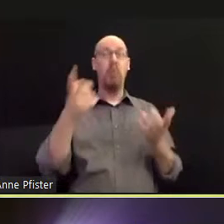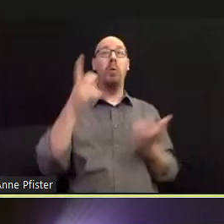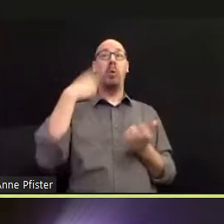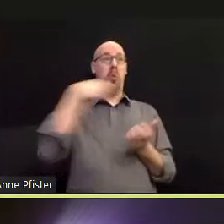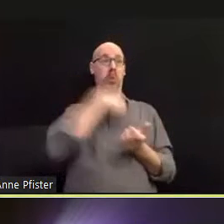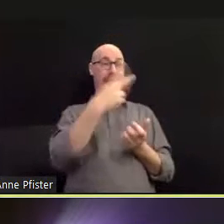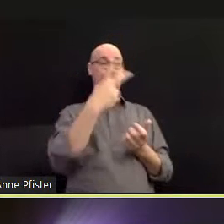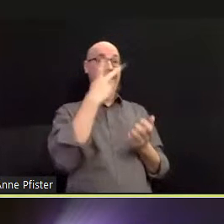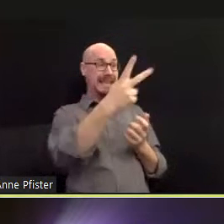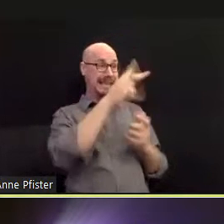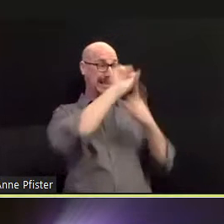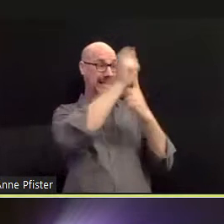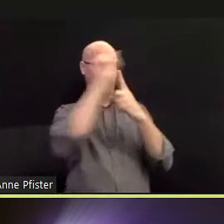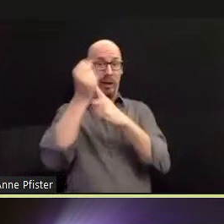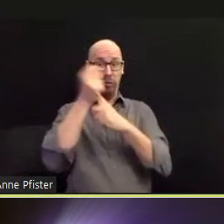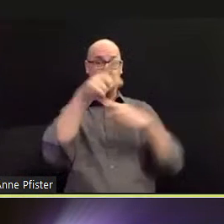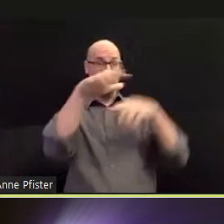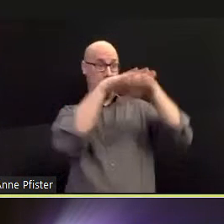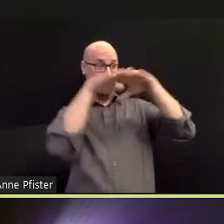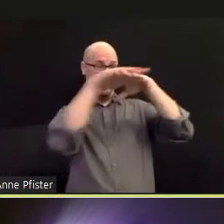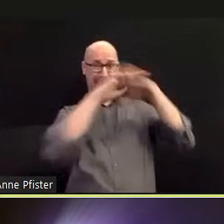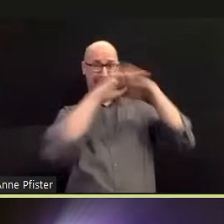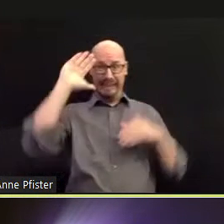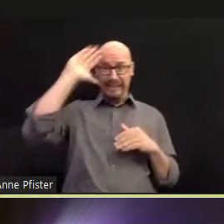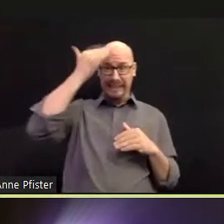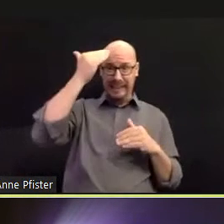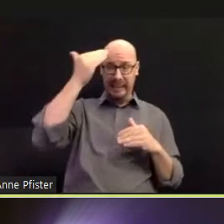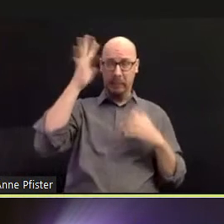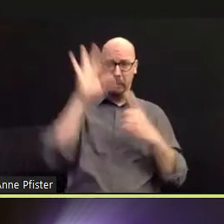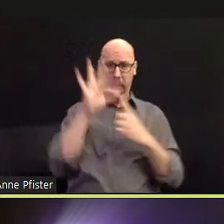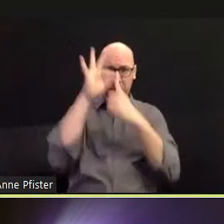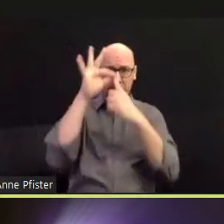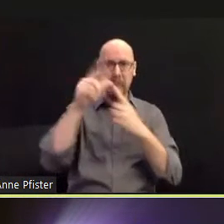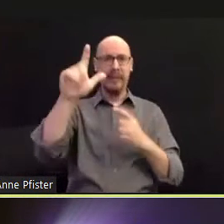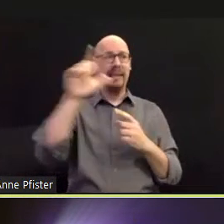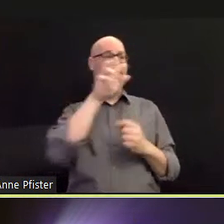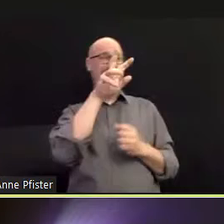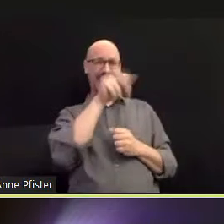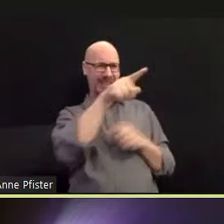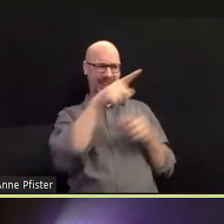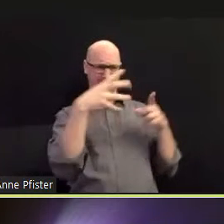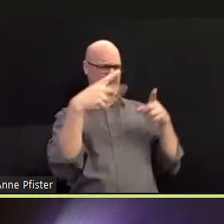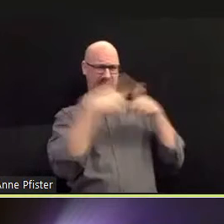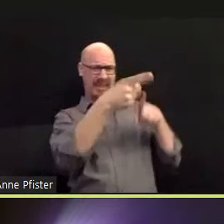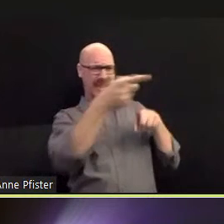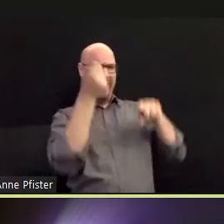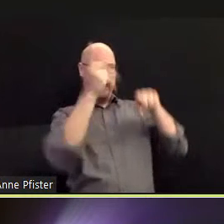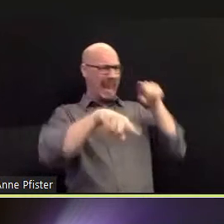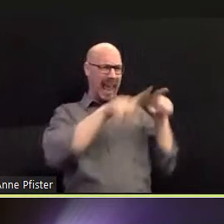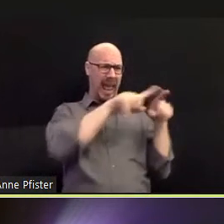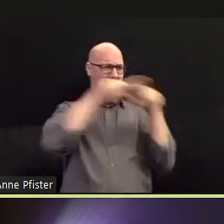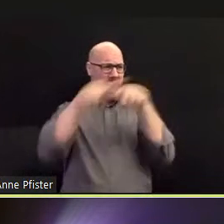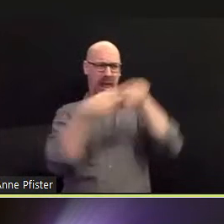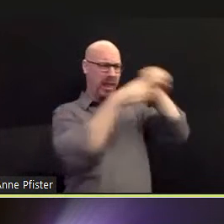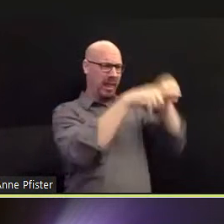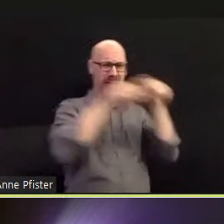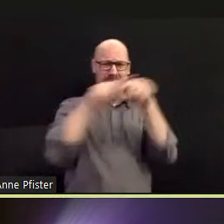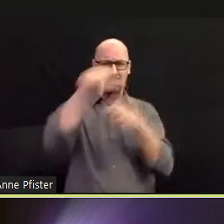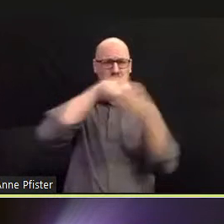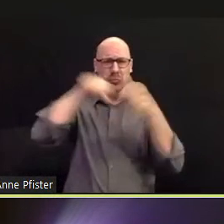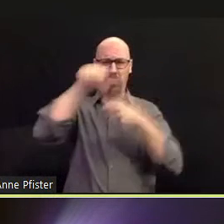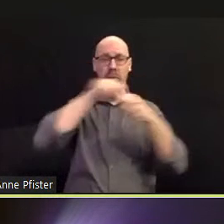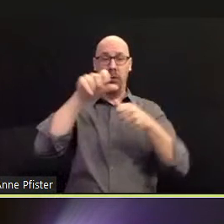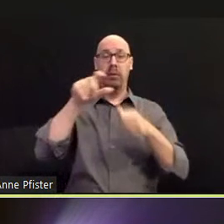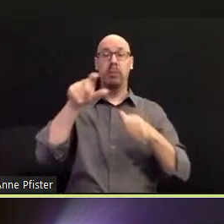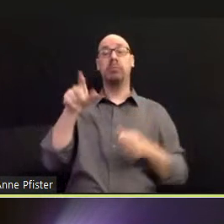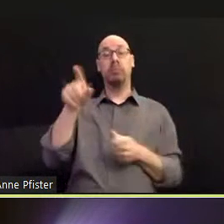on the surface to be distinct, even contradictory, as interdependent. Jonathan Marks presents anthropology as